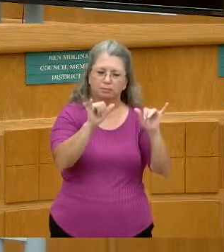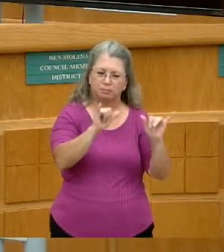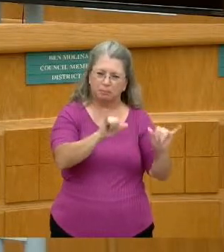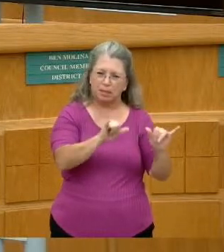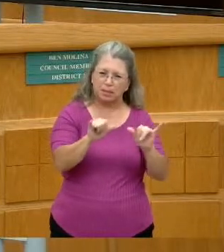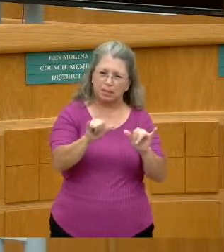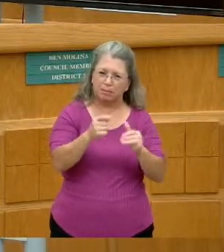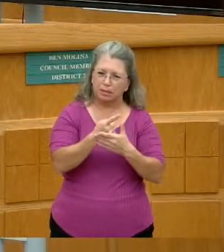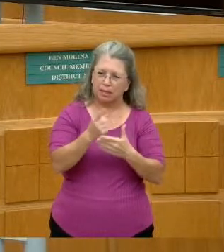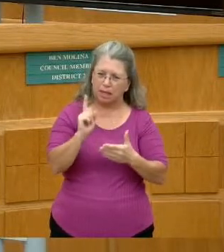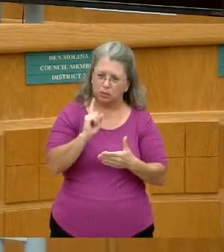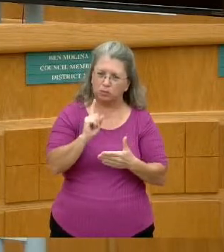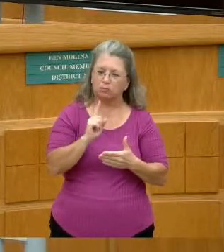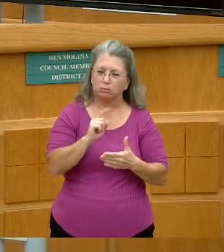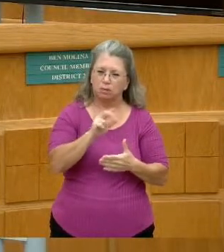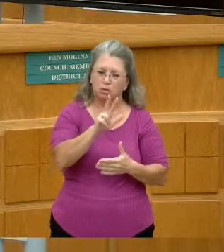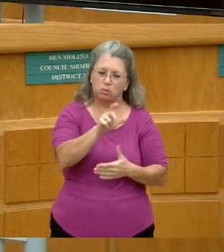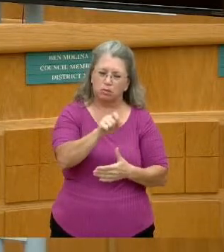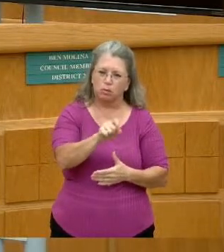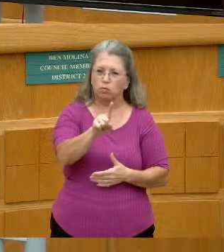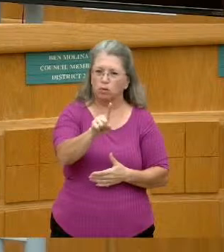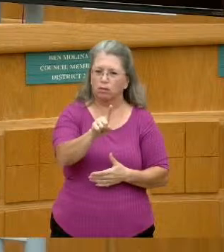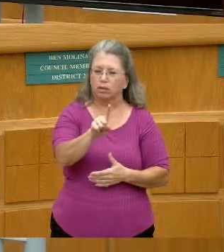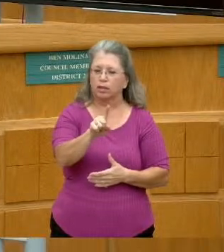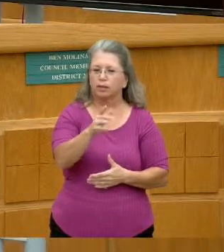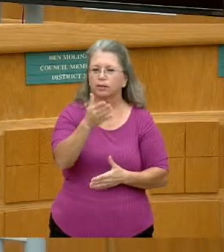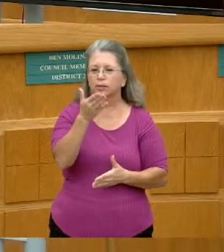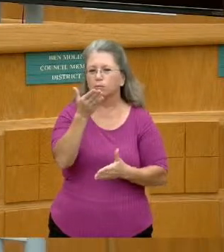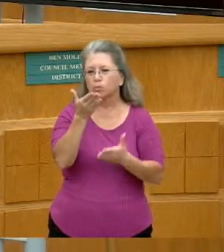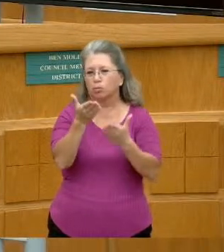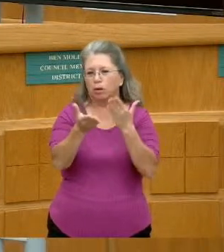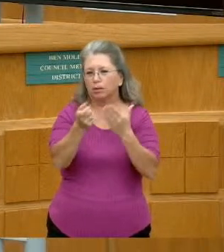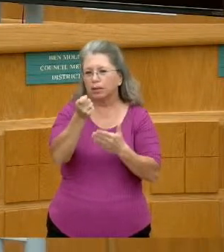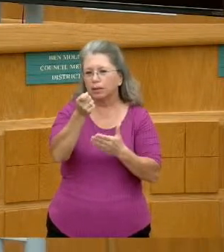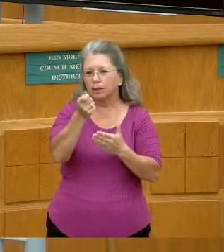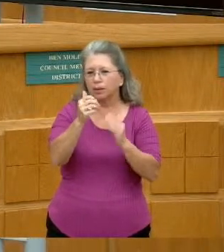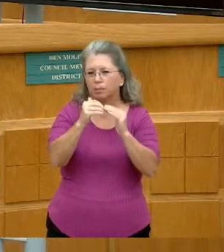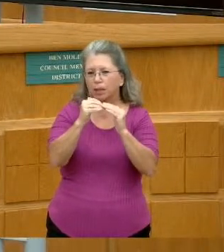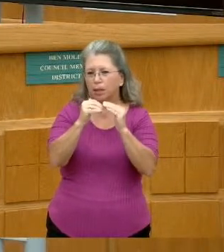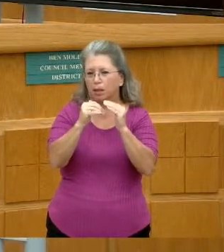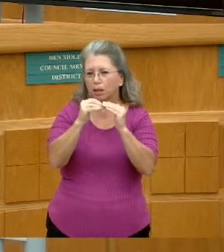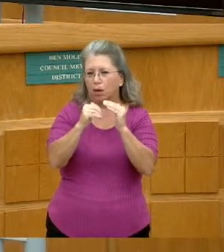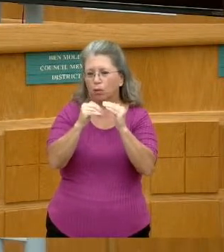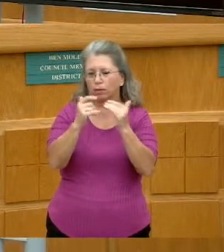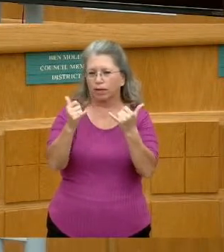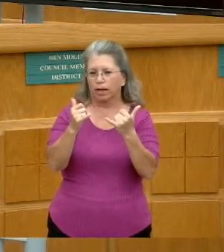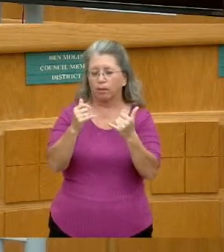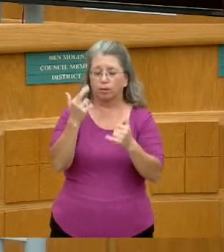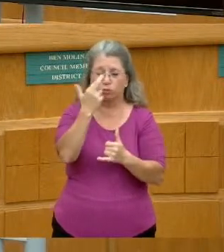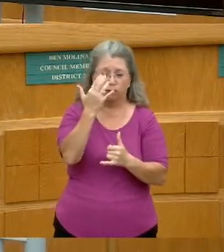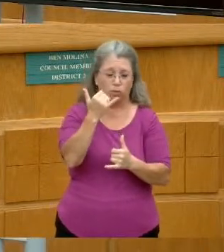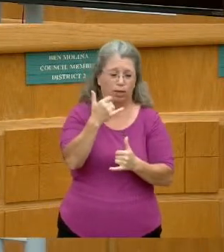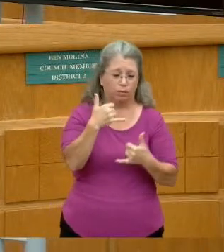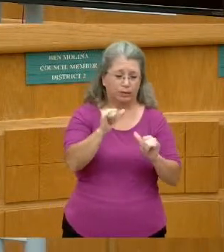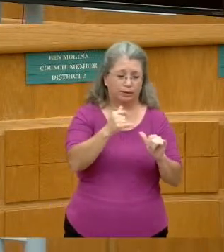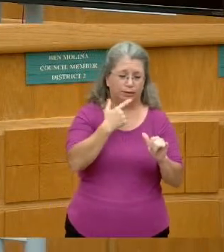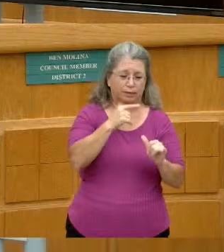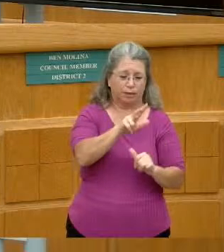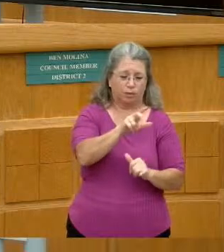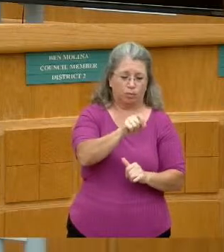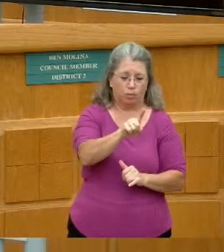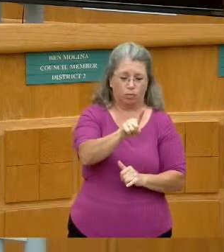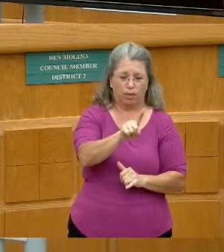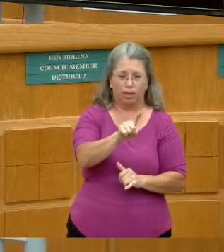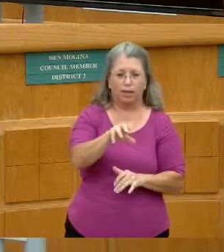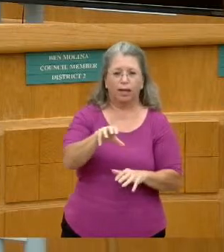about 3.1. Now, it's probably a little lower now, and the reason why we're still estimating 3.1 is that it